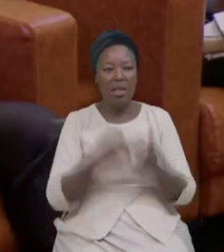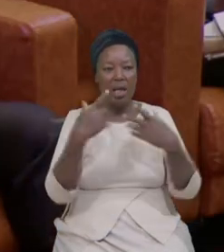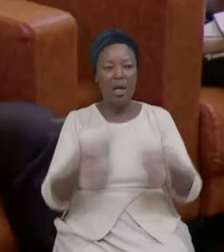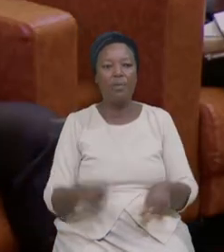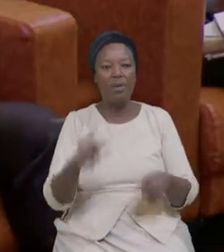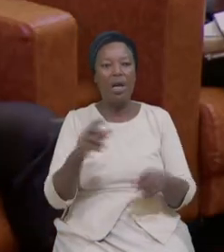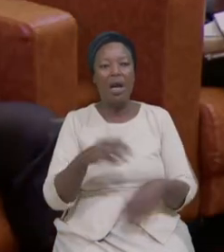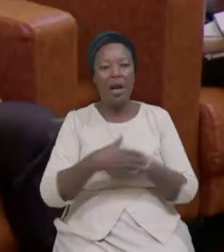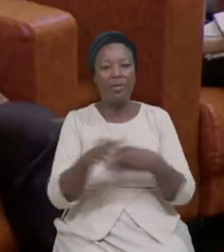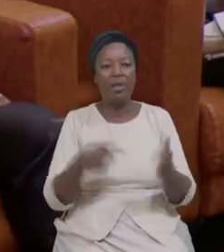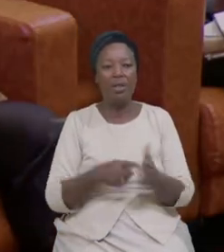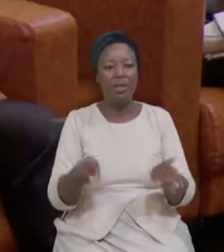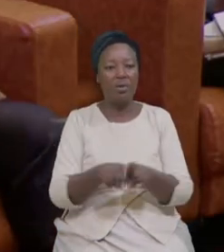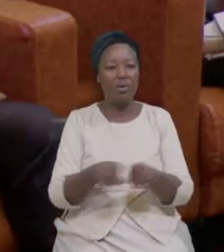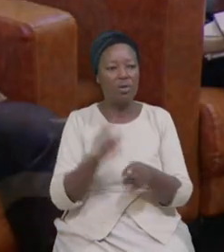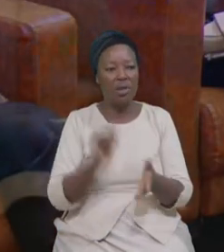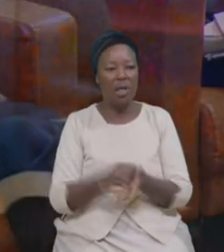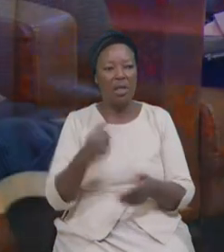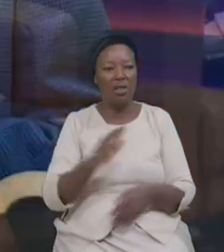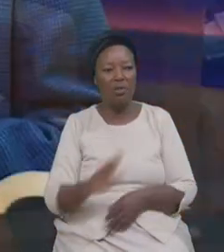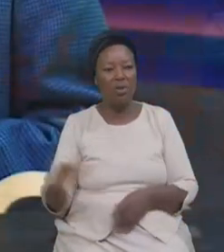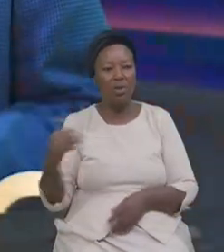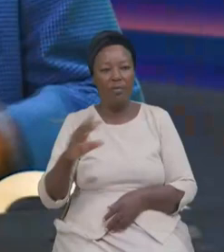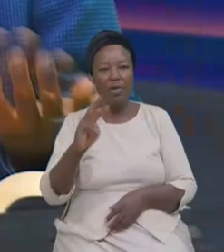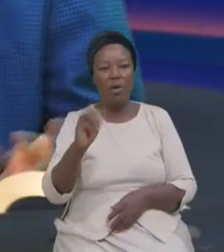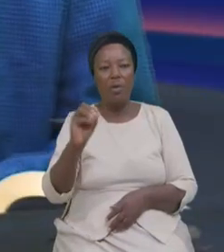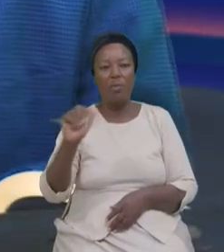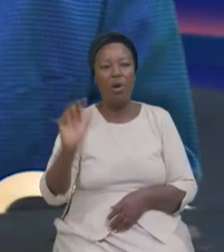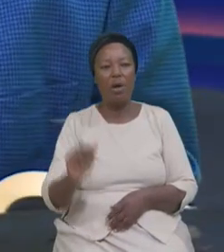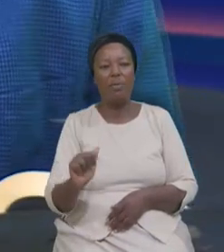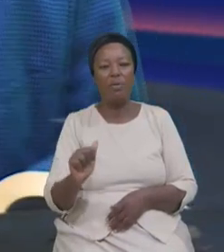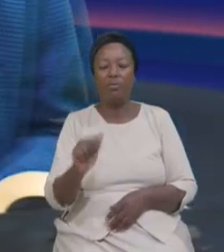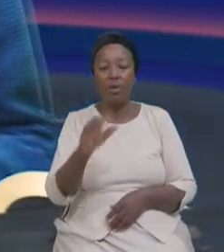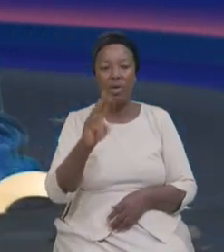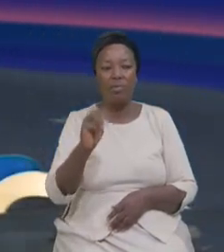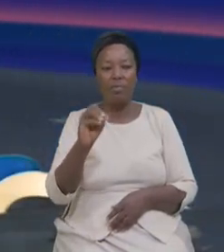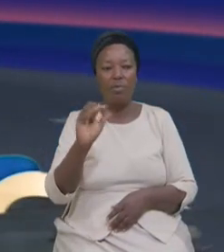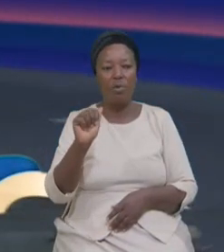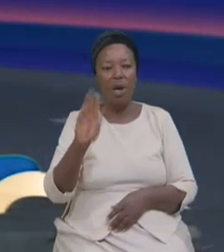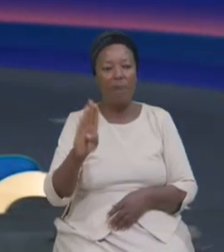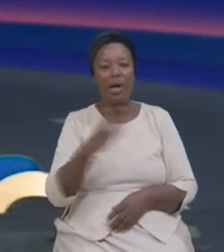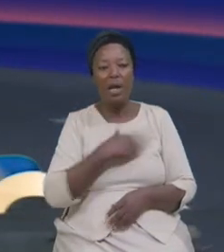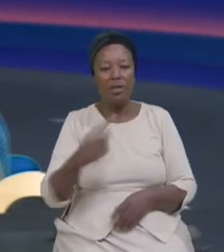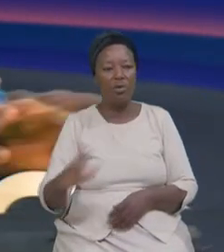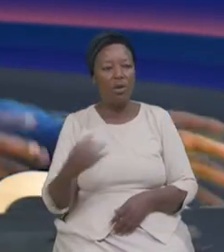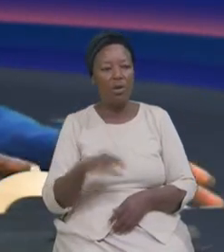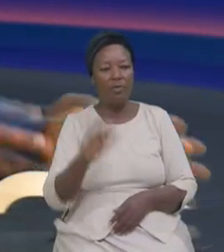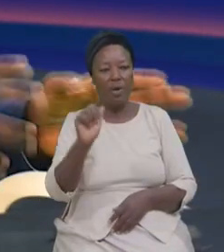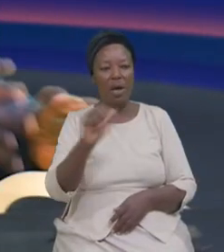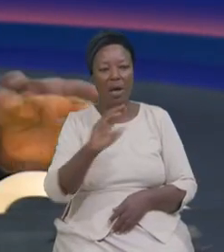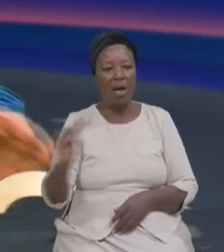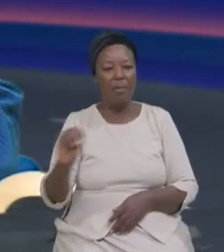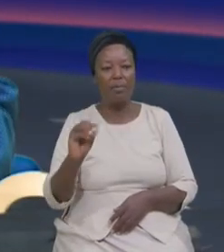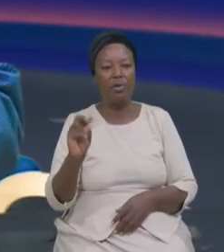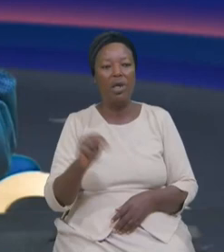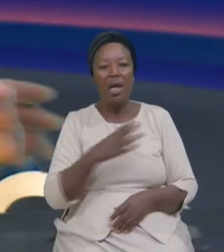after this also that the children of Moab and the children of Ammon, and the children, and of them, of